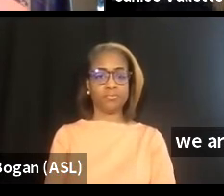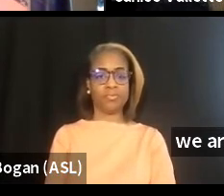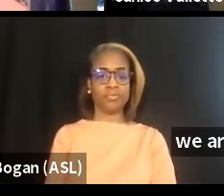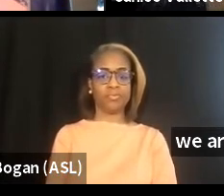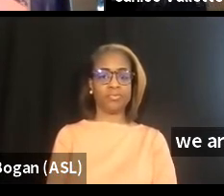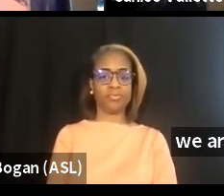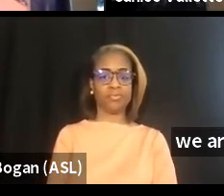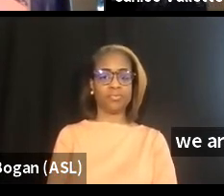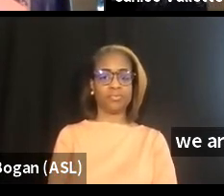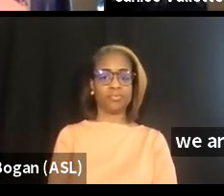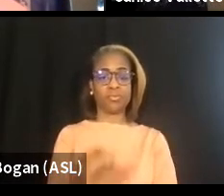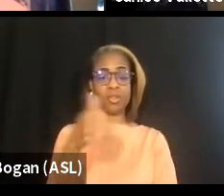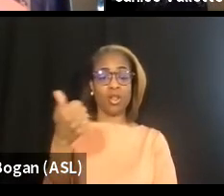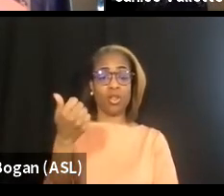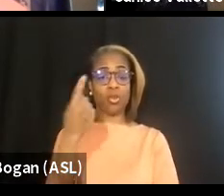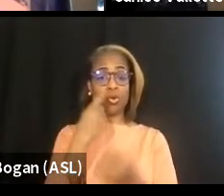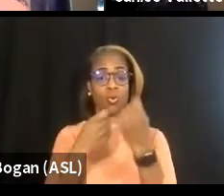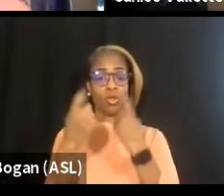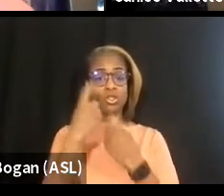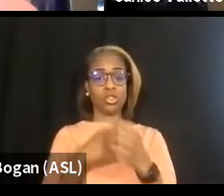Others, any other questions?